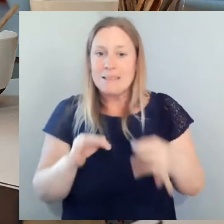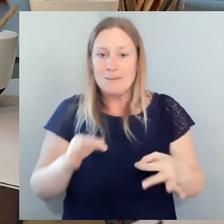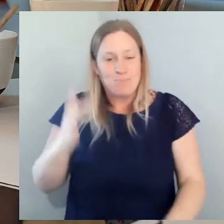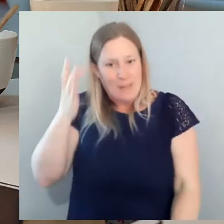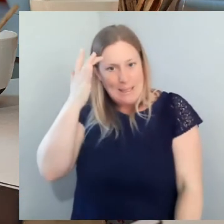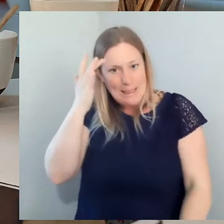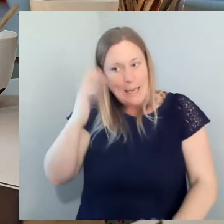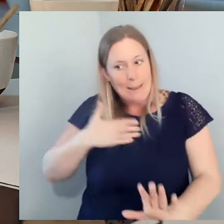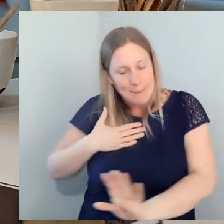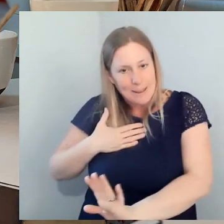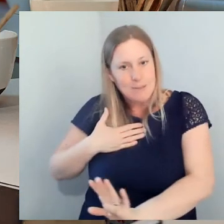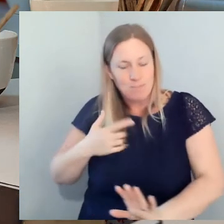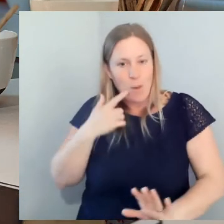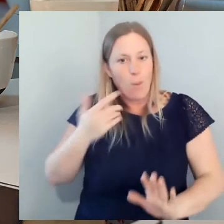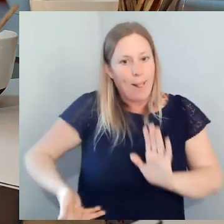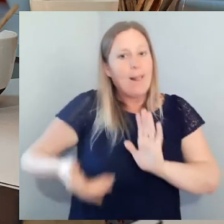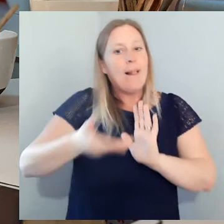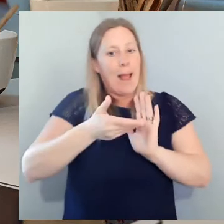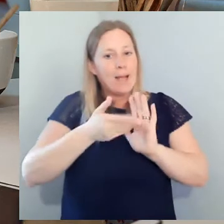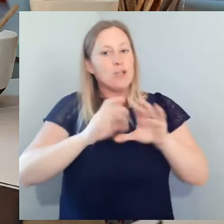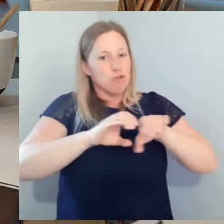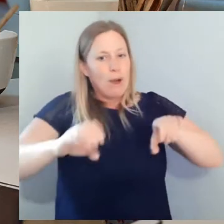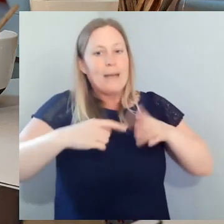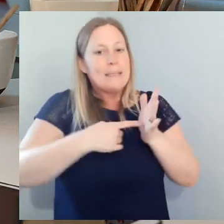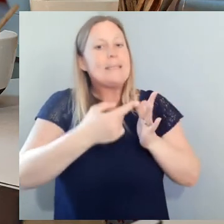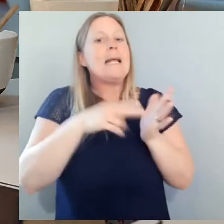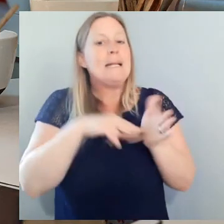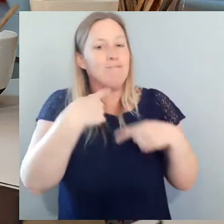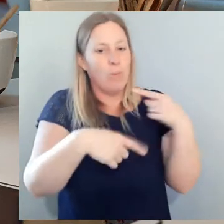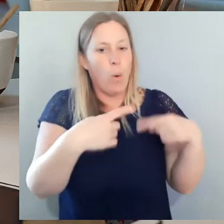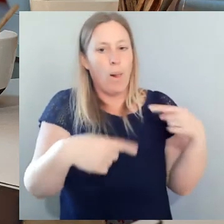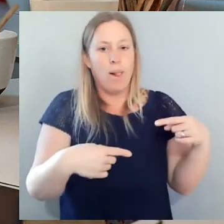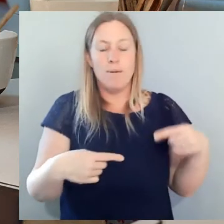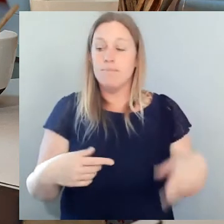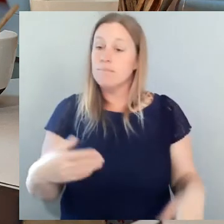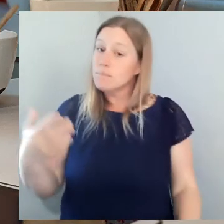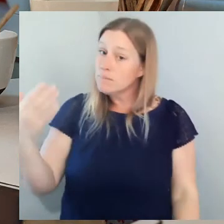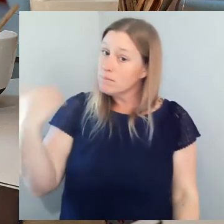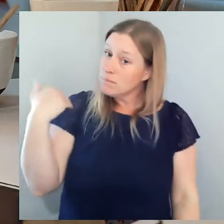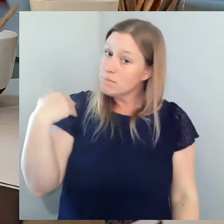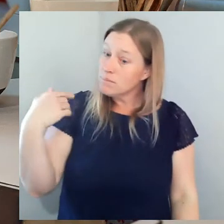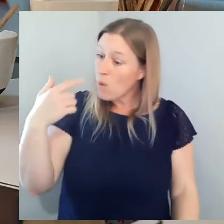it was made of plastic. "Silly me. I'll get some extra tin foil,"